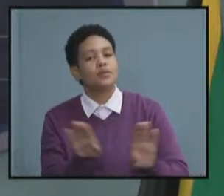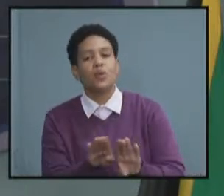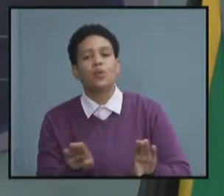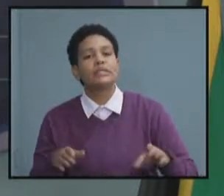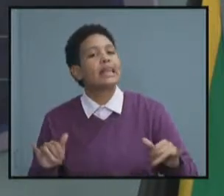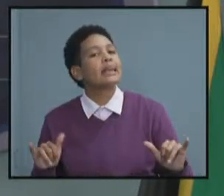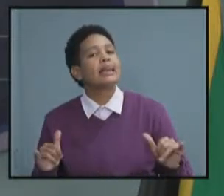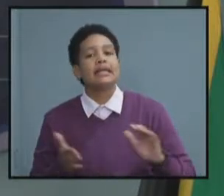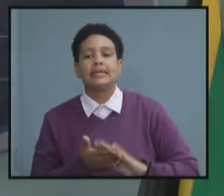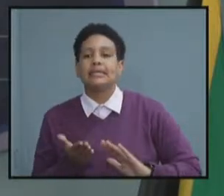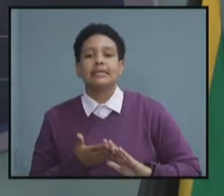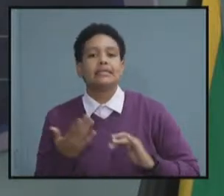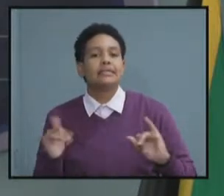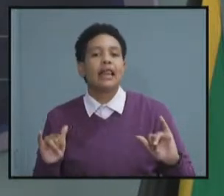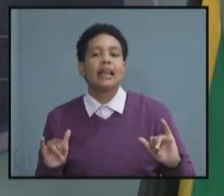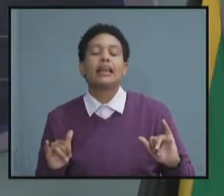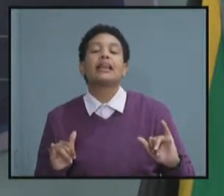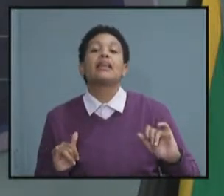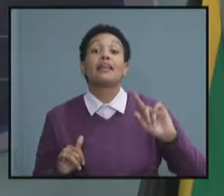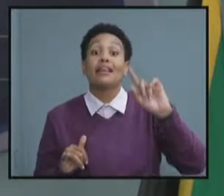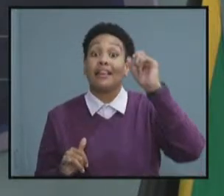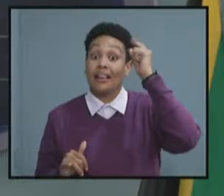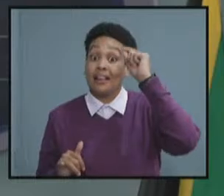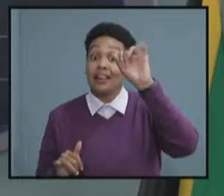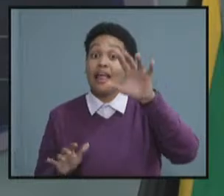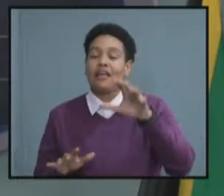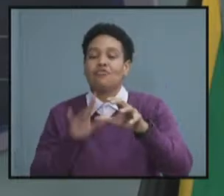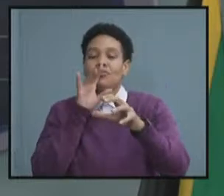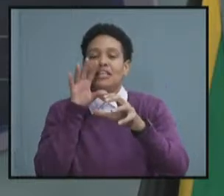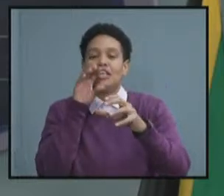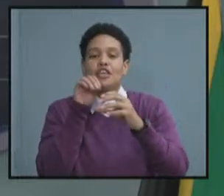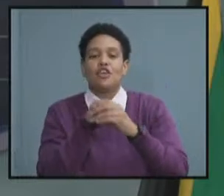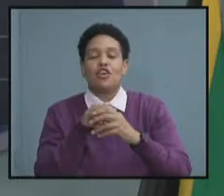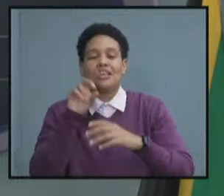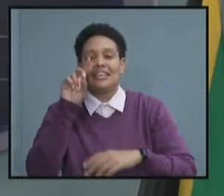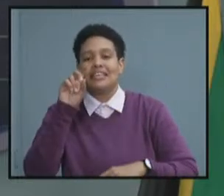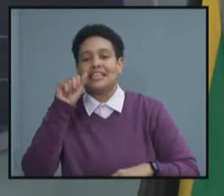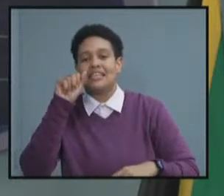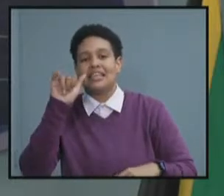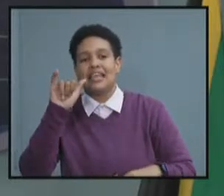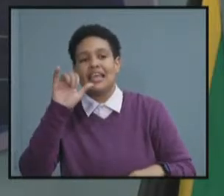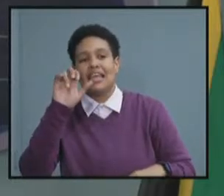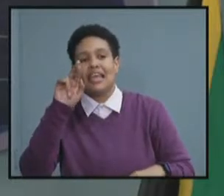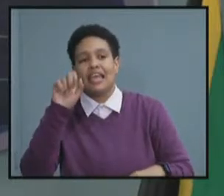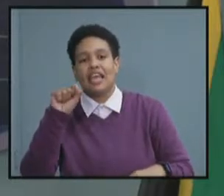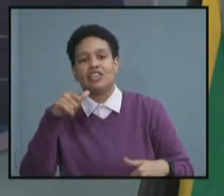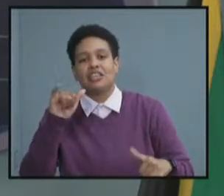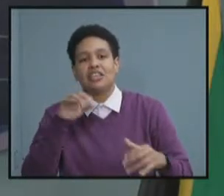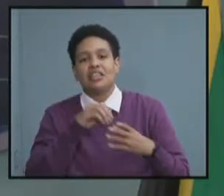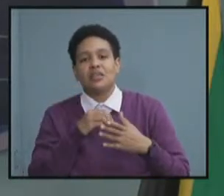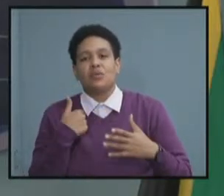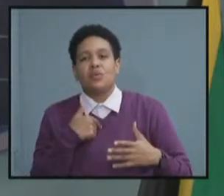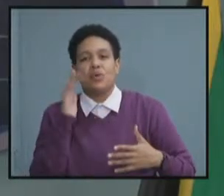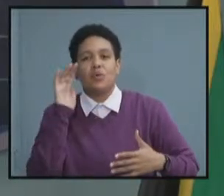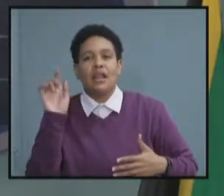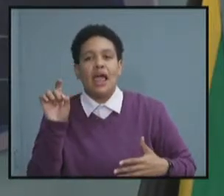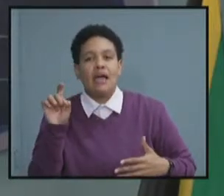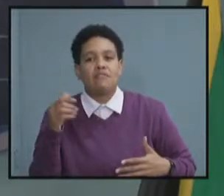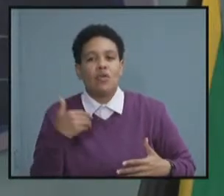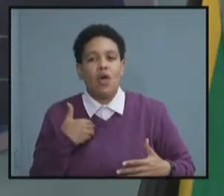and that would also incorporate daycares. We will have to have